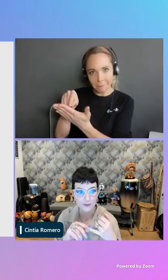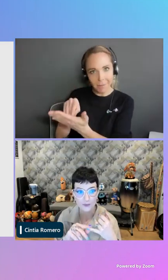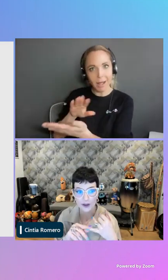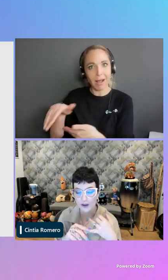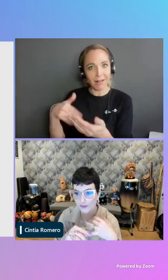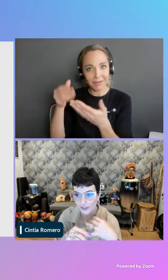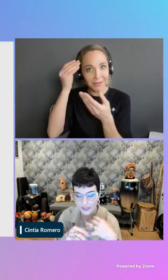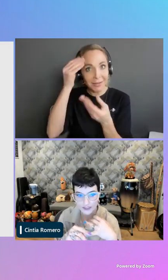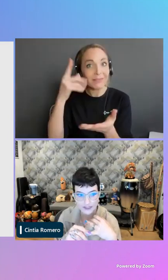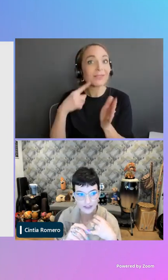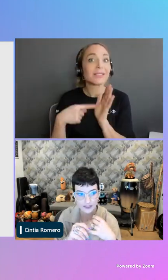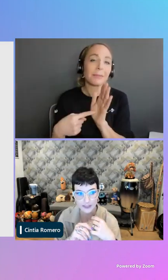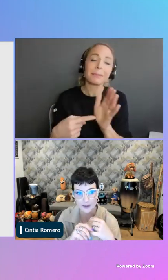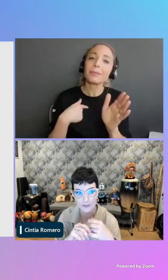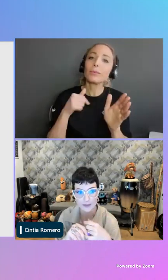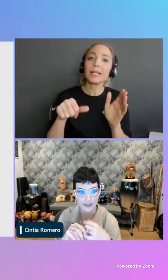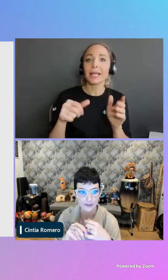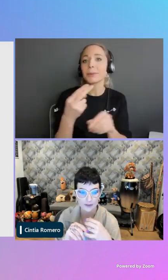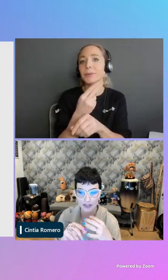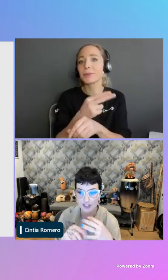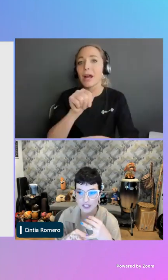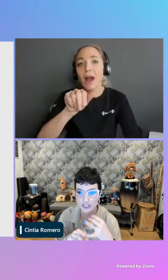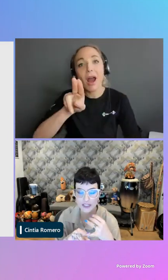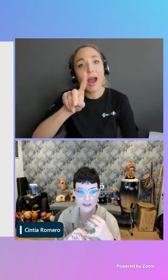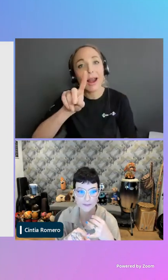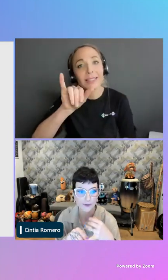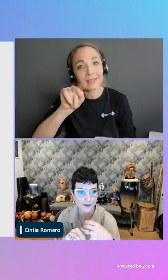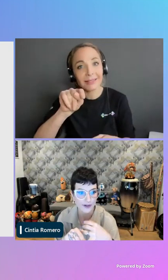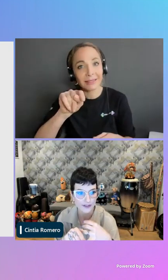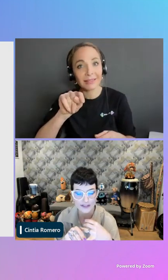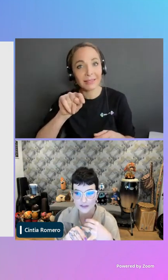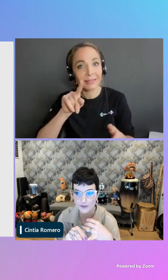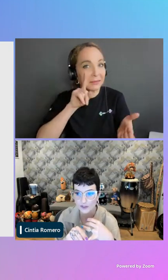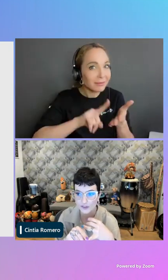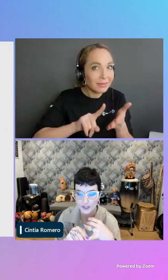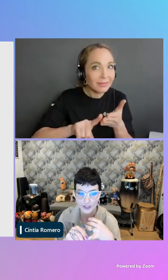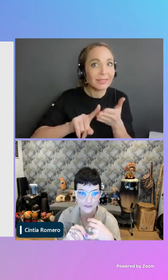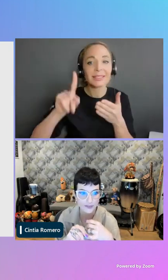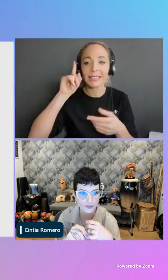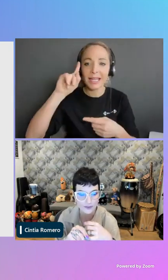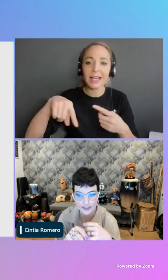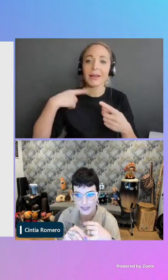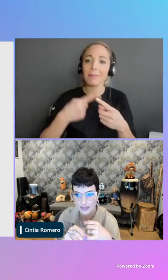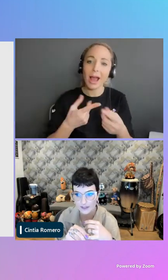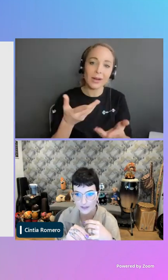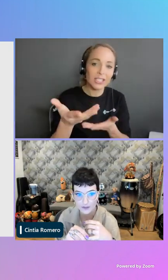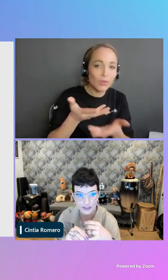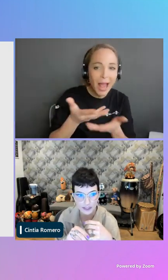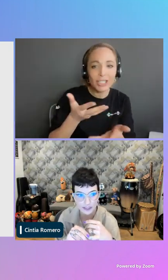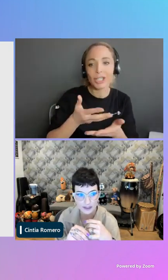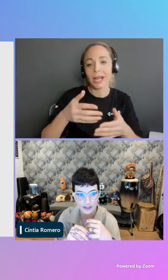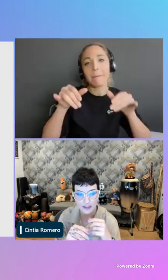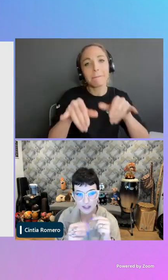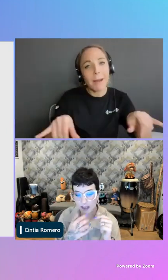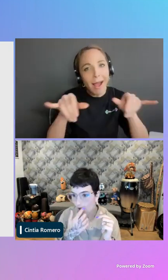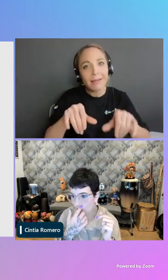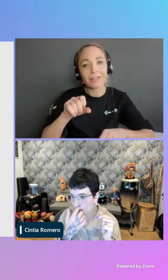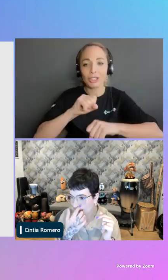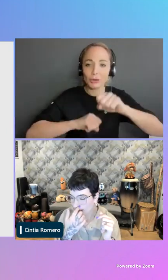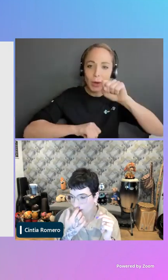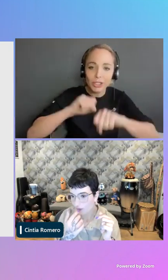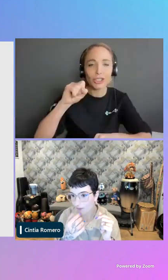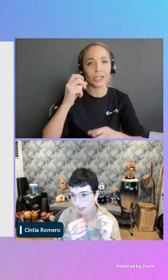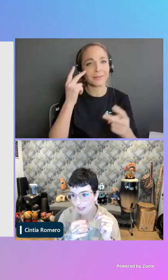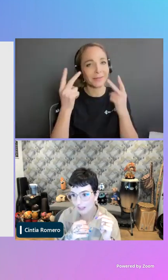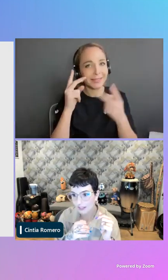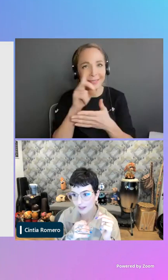we can do audits, like think about the interactions, the patterns, the structure, the visual design, the content, how